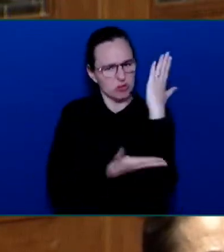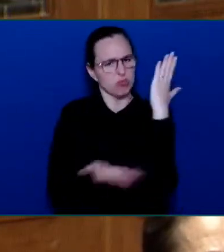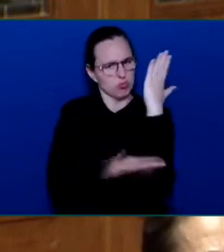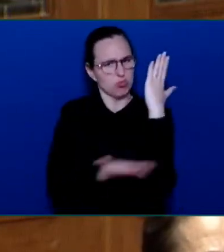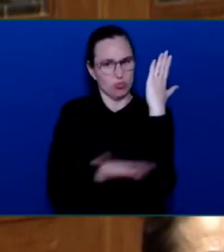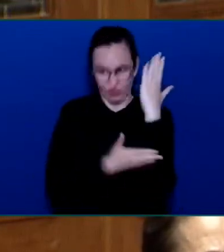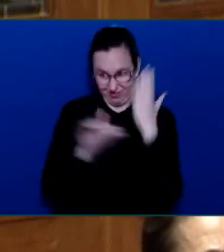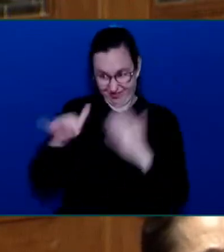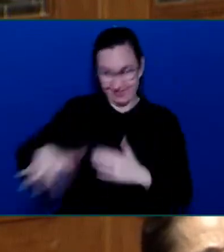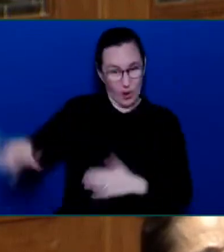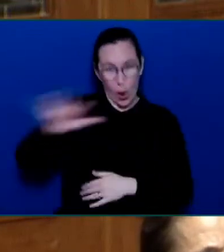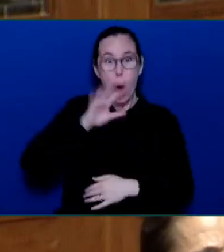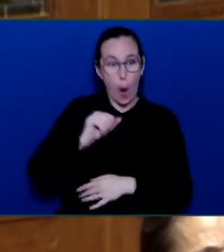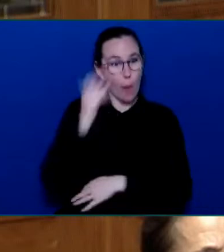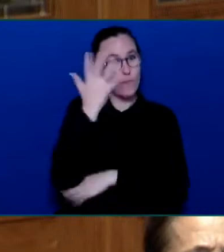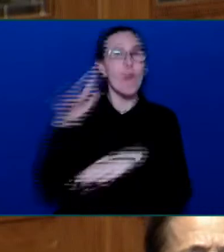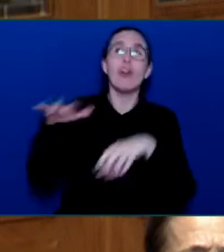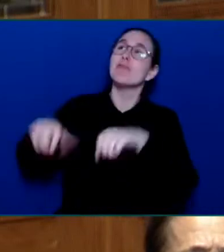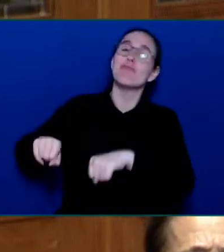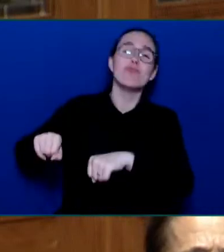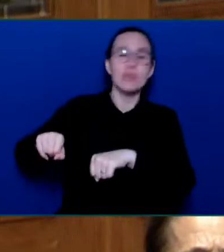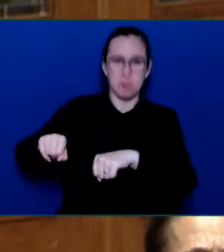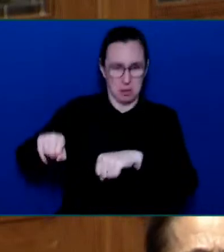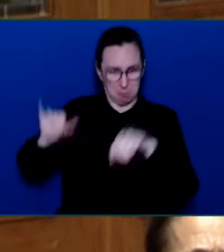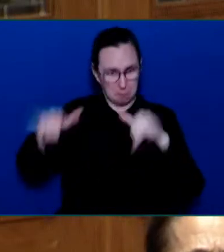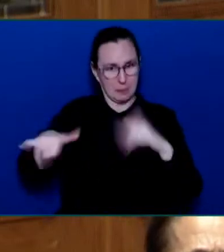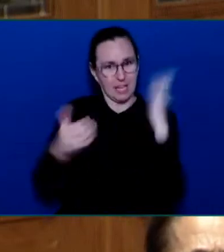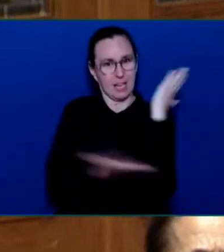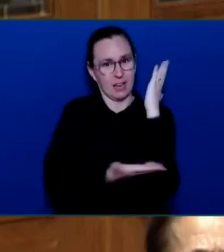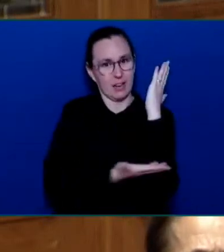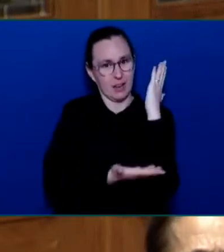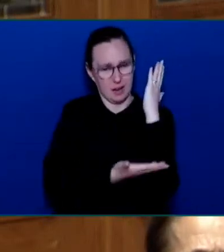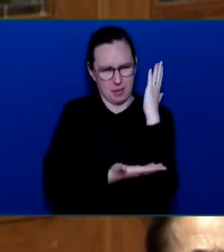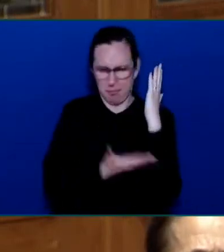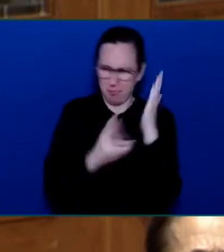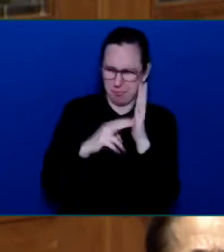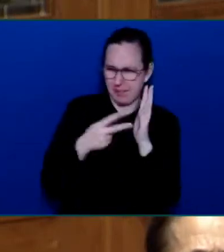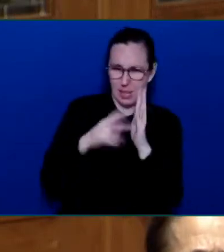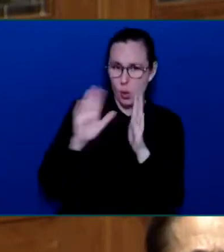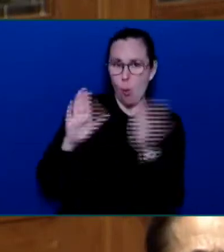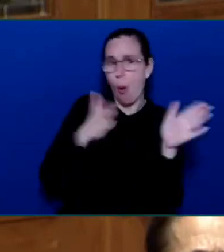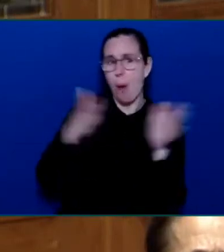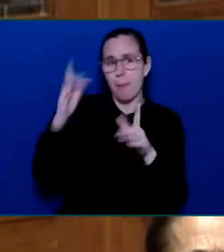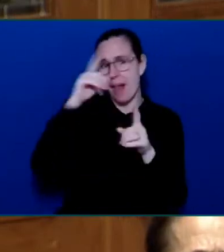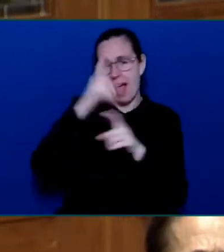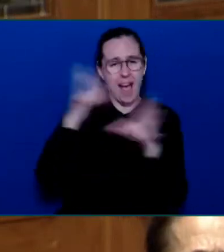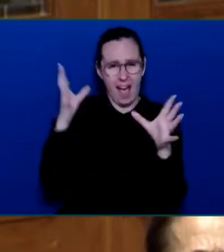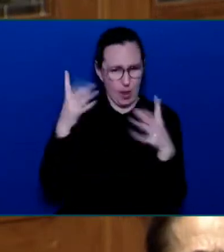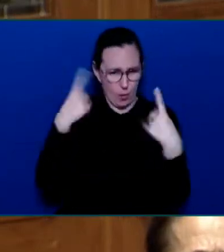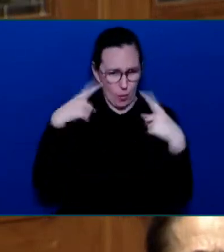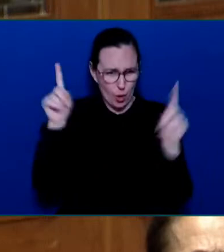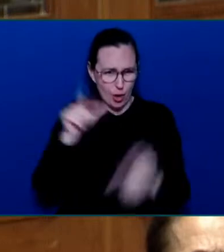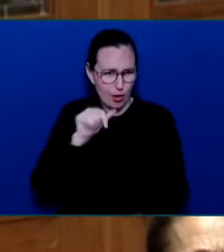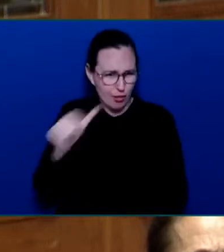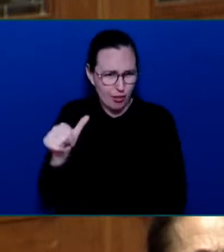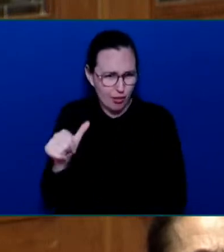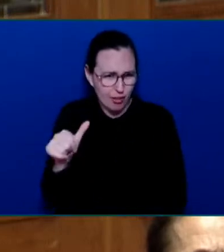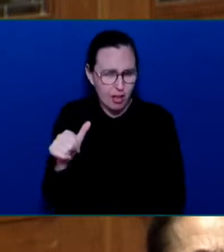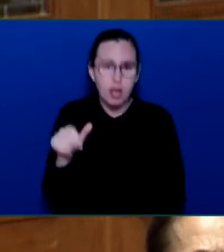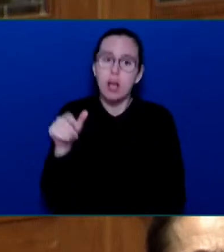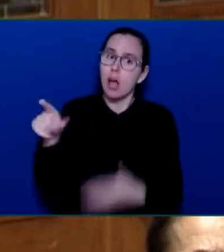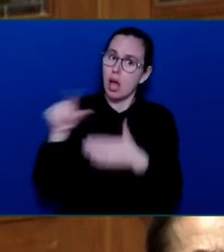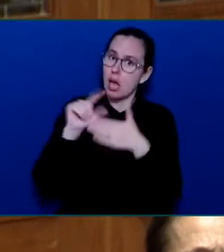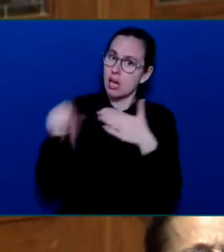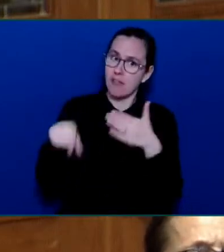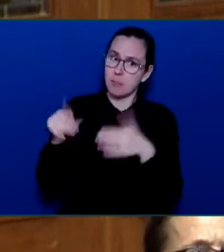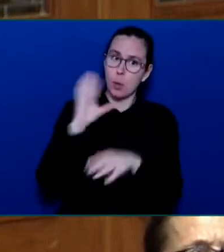not working. This government promised to bring in endangered species legislation. They failed to deliver. While they hum and haw, the list